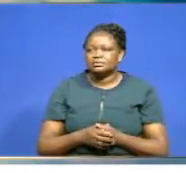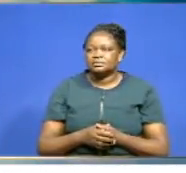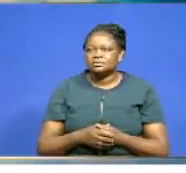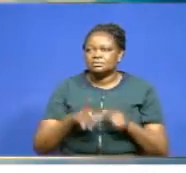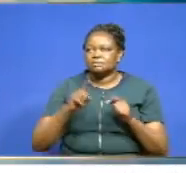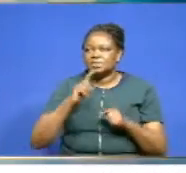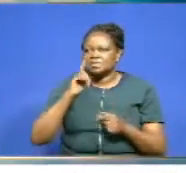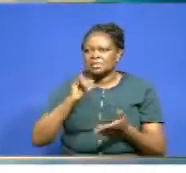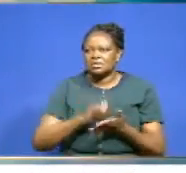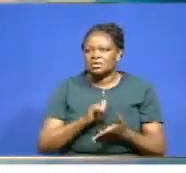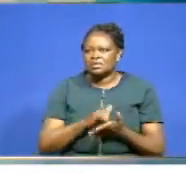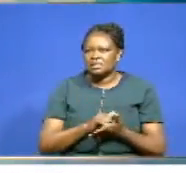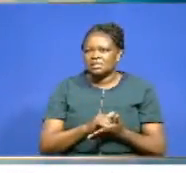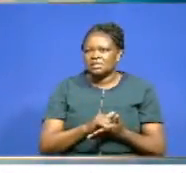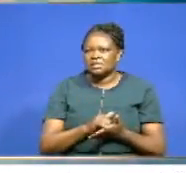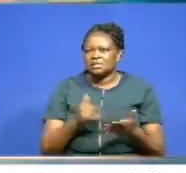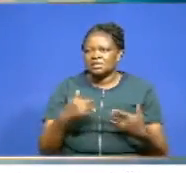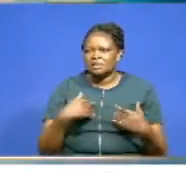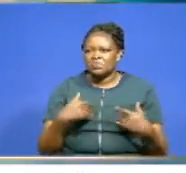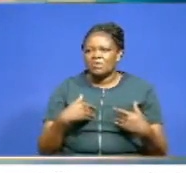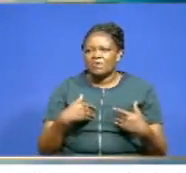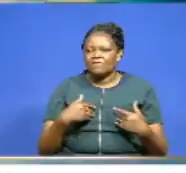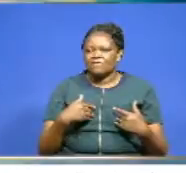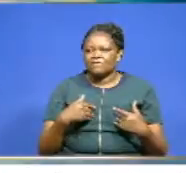you know, we have